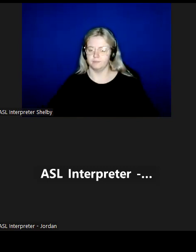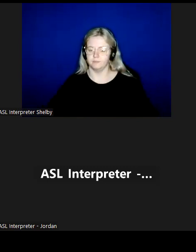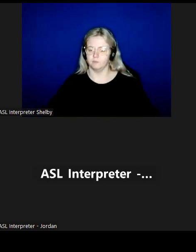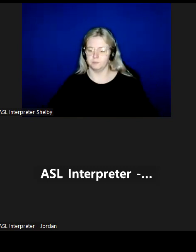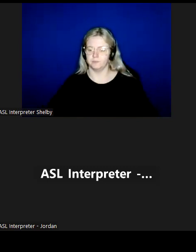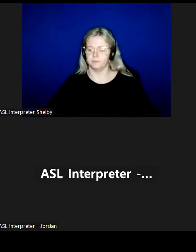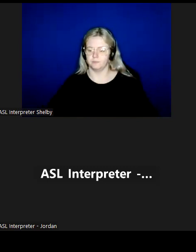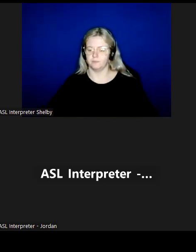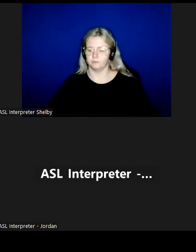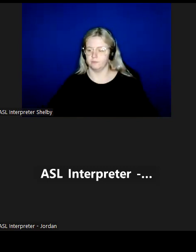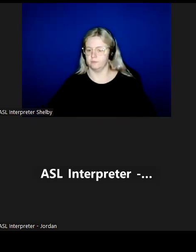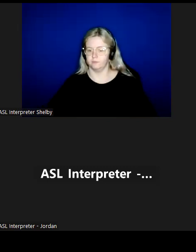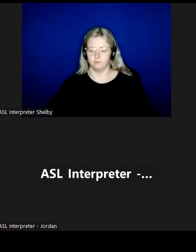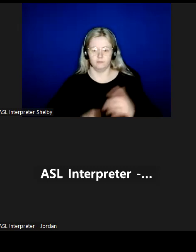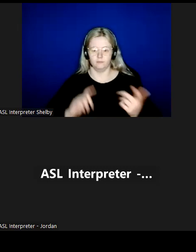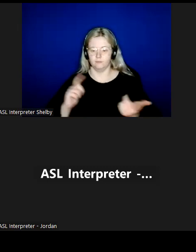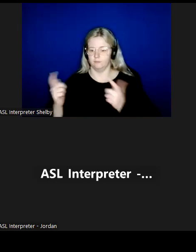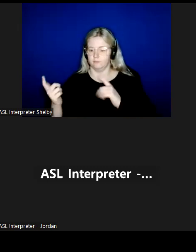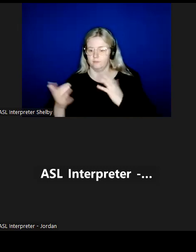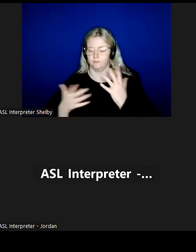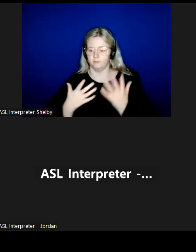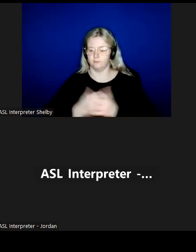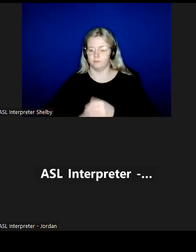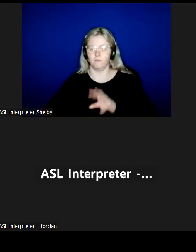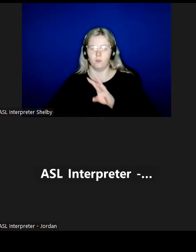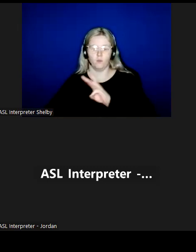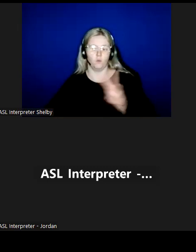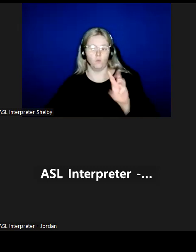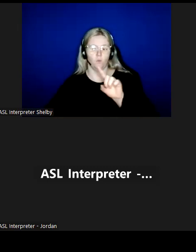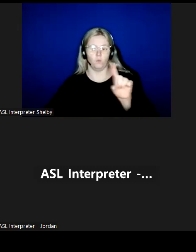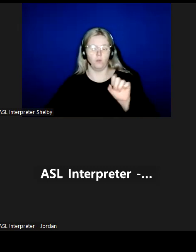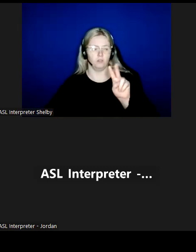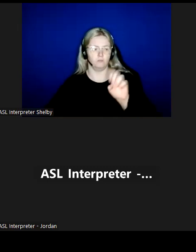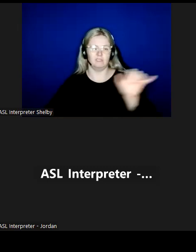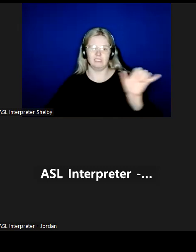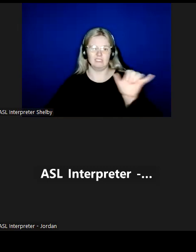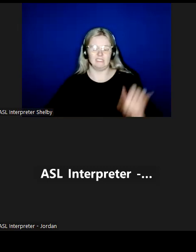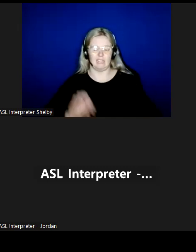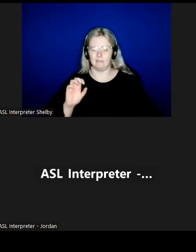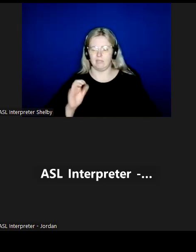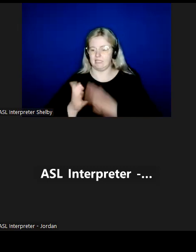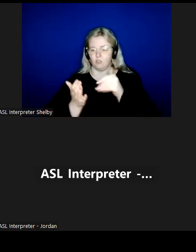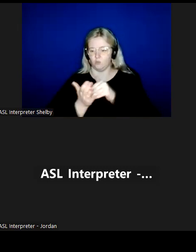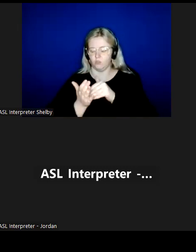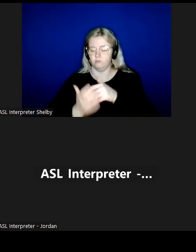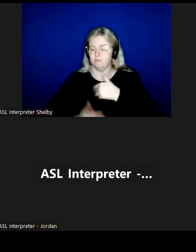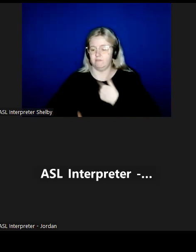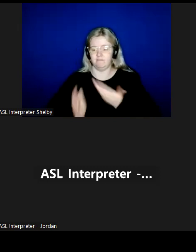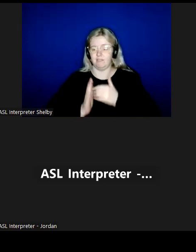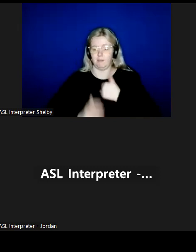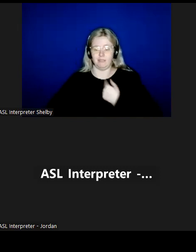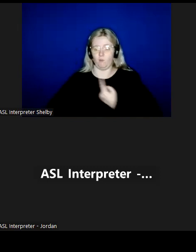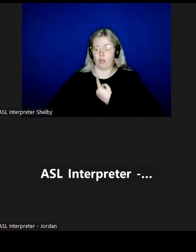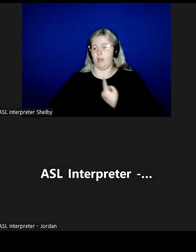I'll pass it. In Western Zone, it's similar to in Central with Shannon. So I'm a one-man band